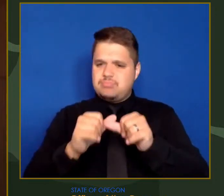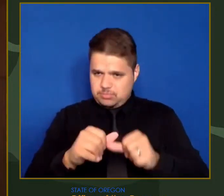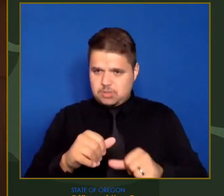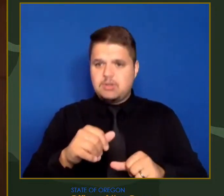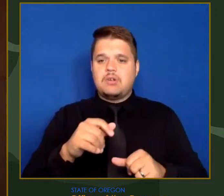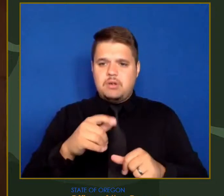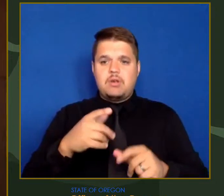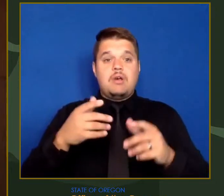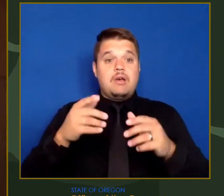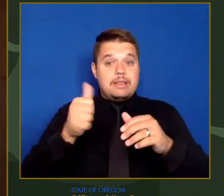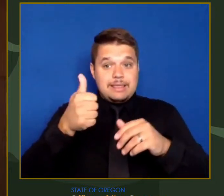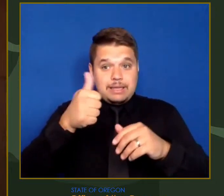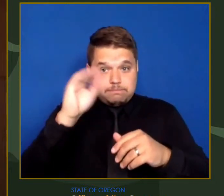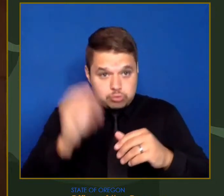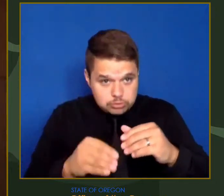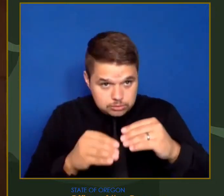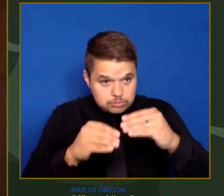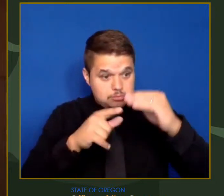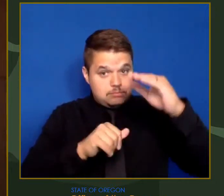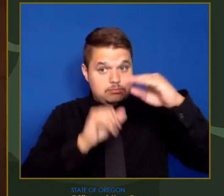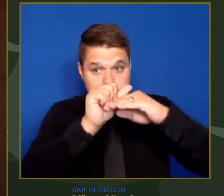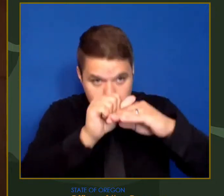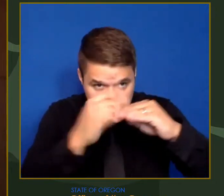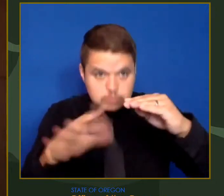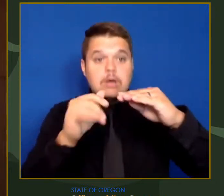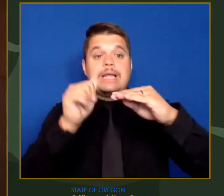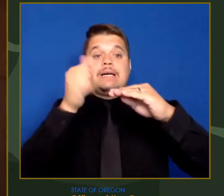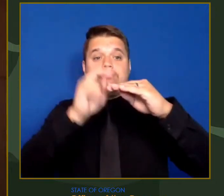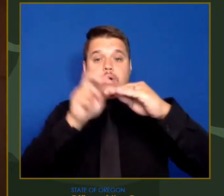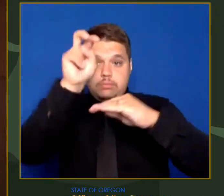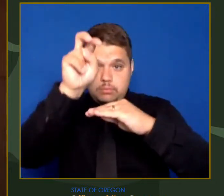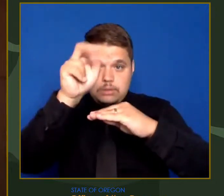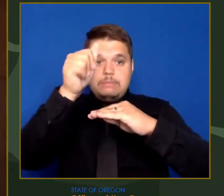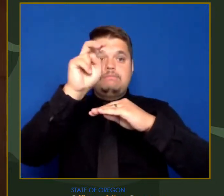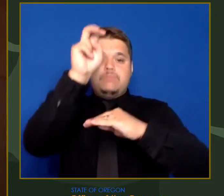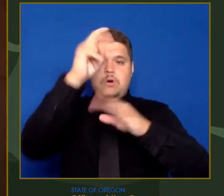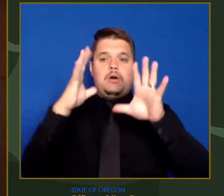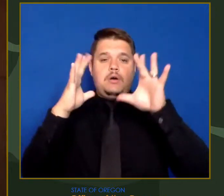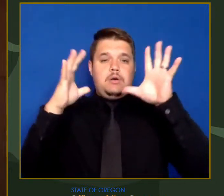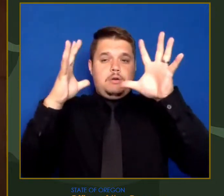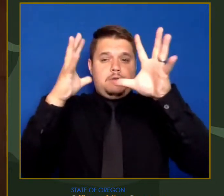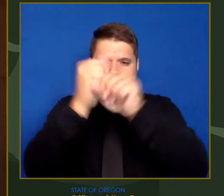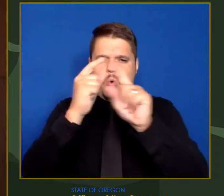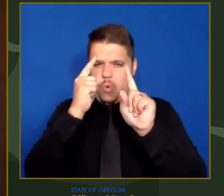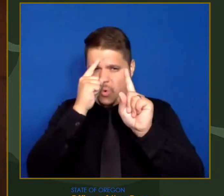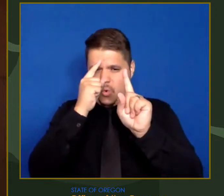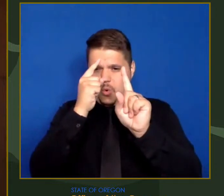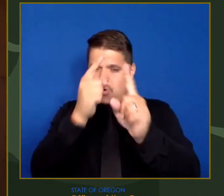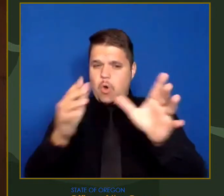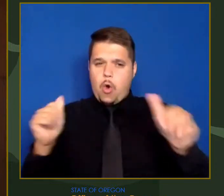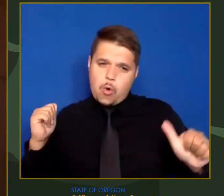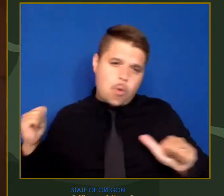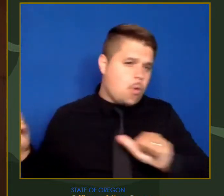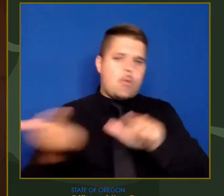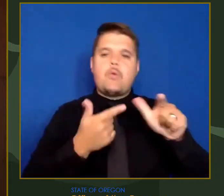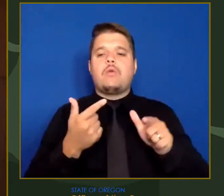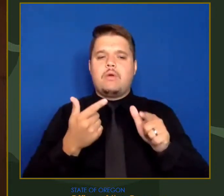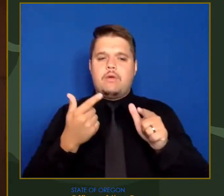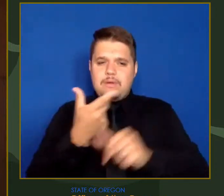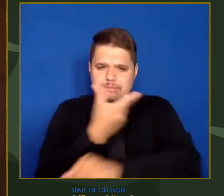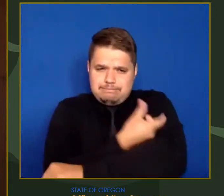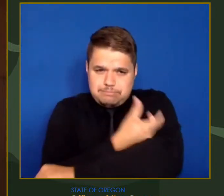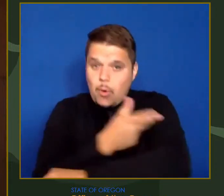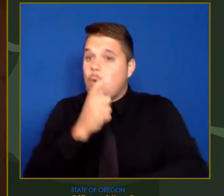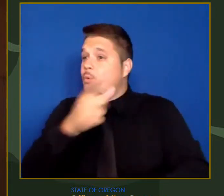Oregonians. It means we must double down to keep reaching every community with information and